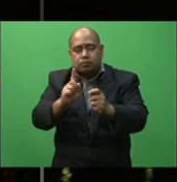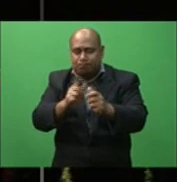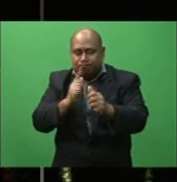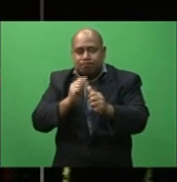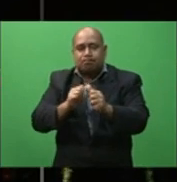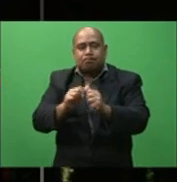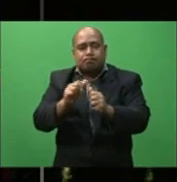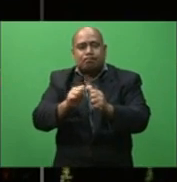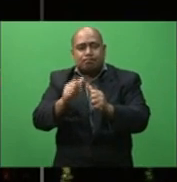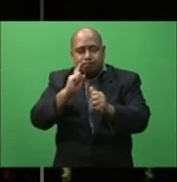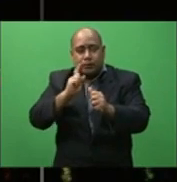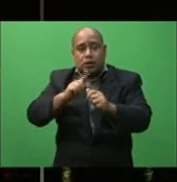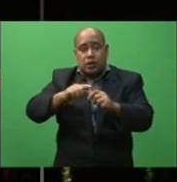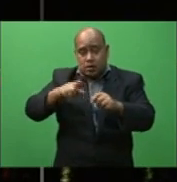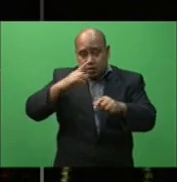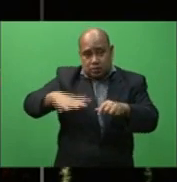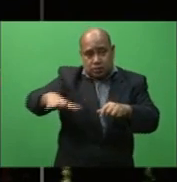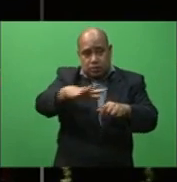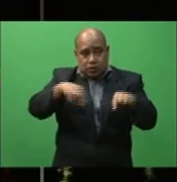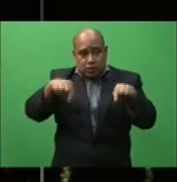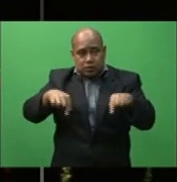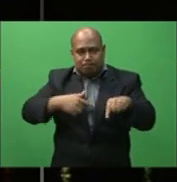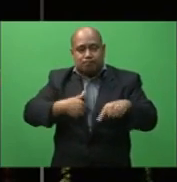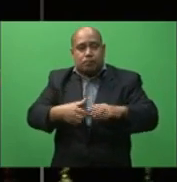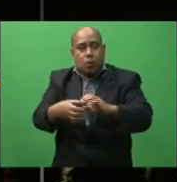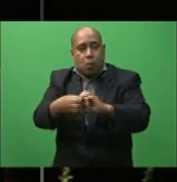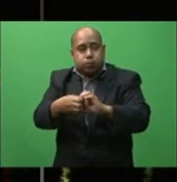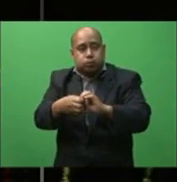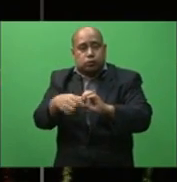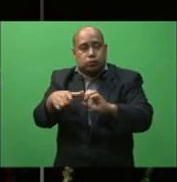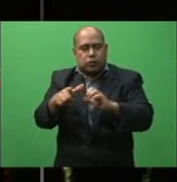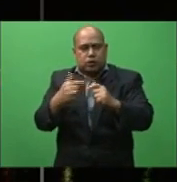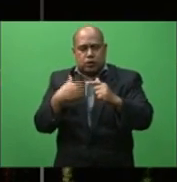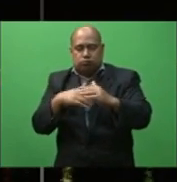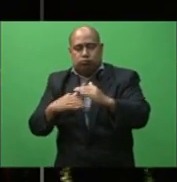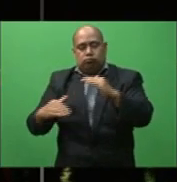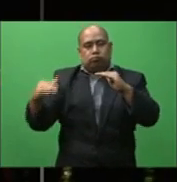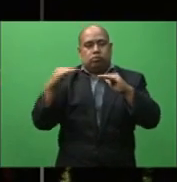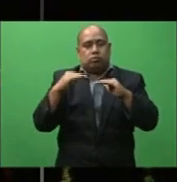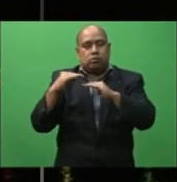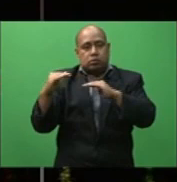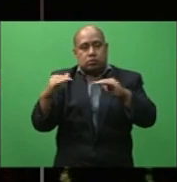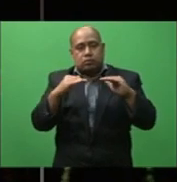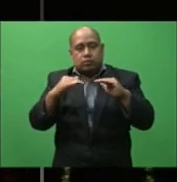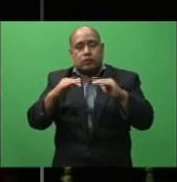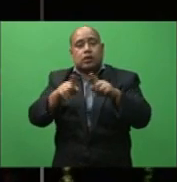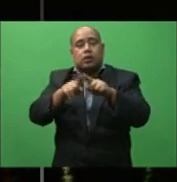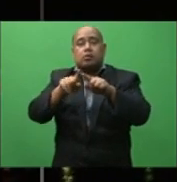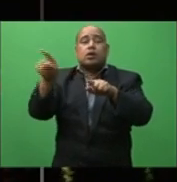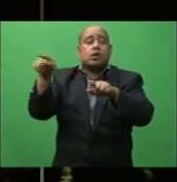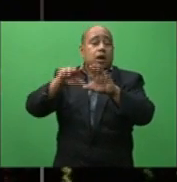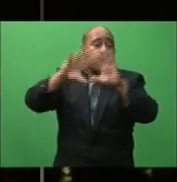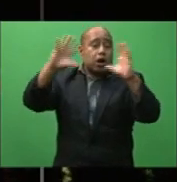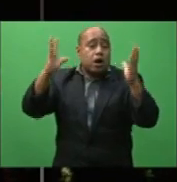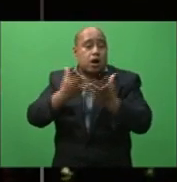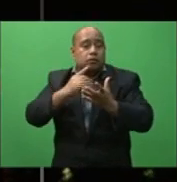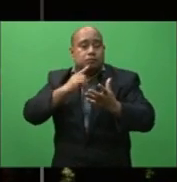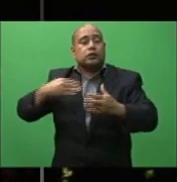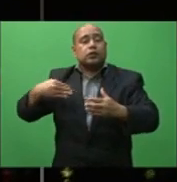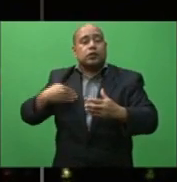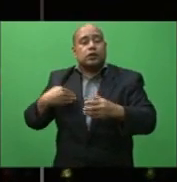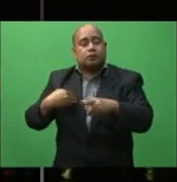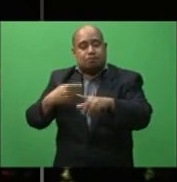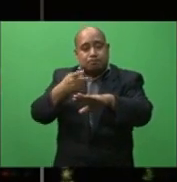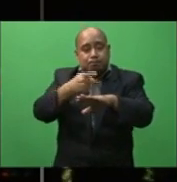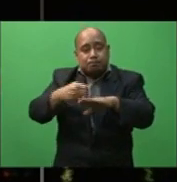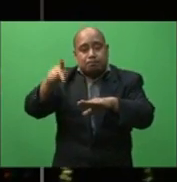also holds its own against global benchmarks. Health Minister Dr. Ifiremi Wanganambete today told Parliament that as such, Fiji